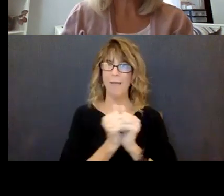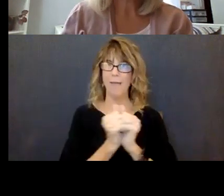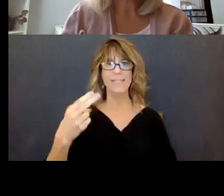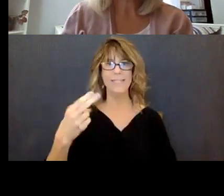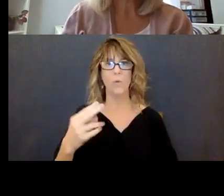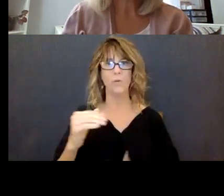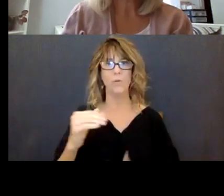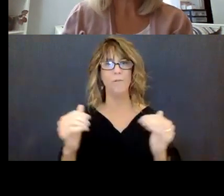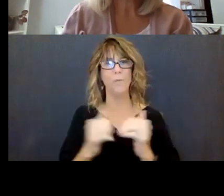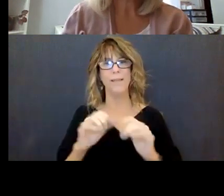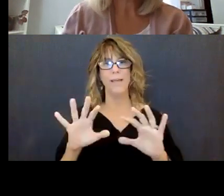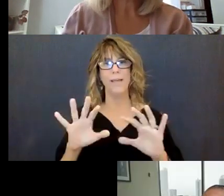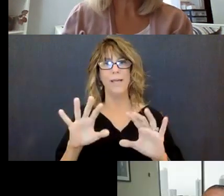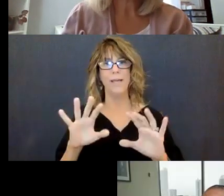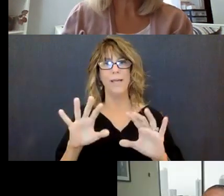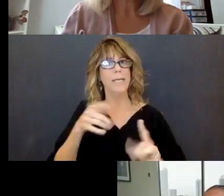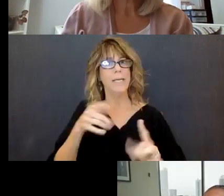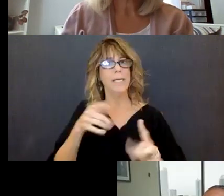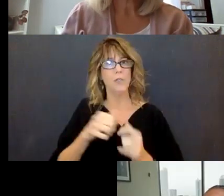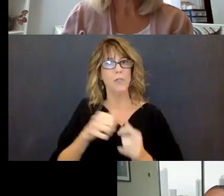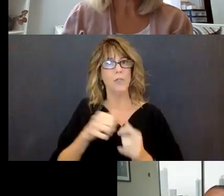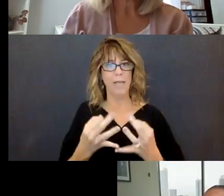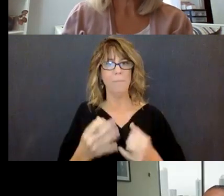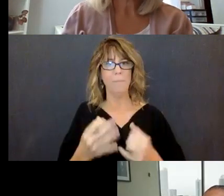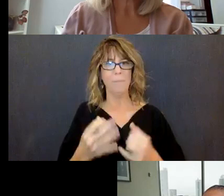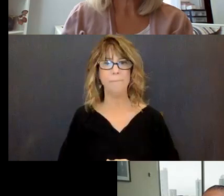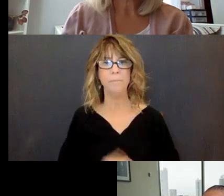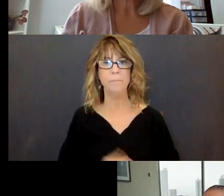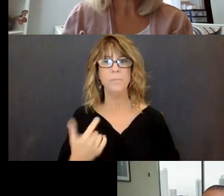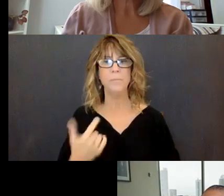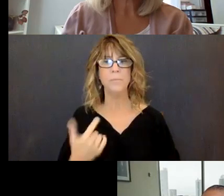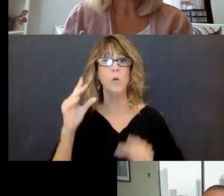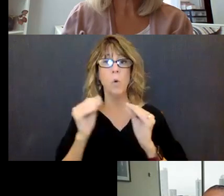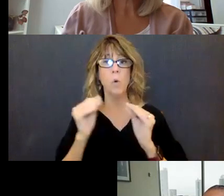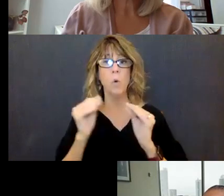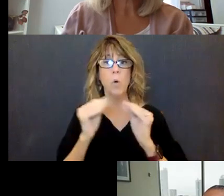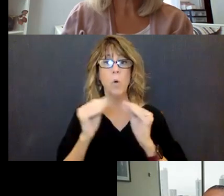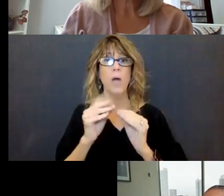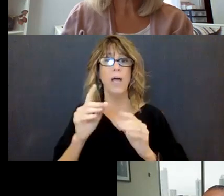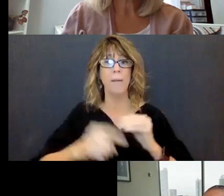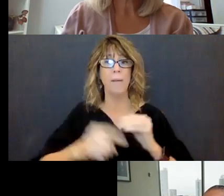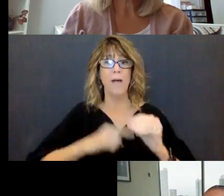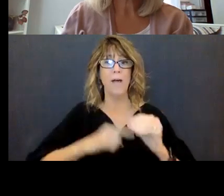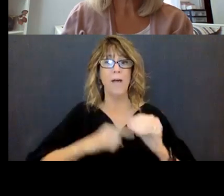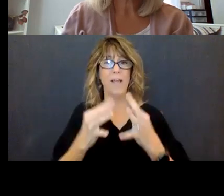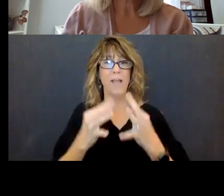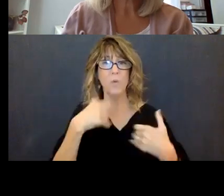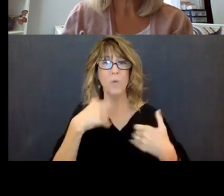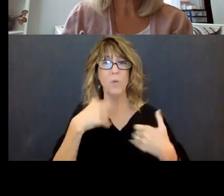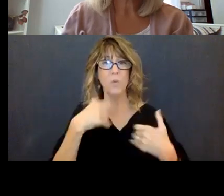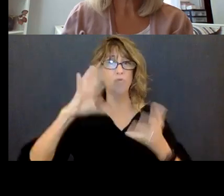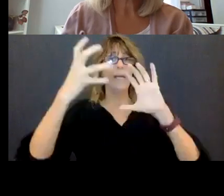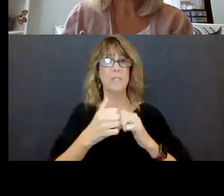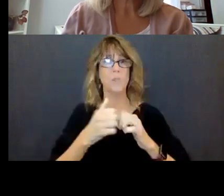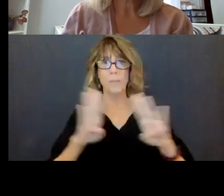with families in particular. We've heard more and more about families in crisis with behavioral health situations. And